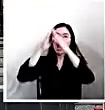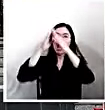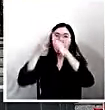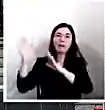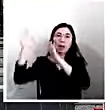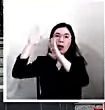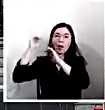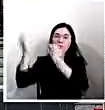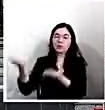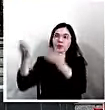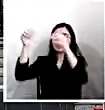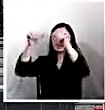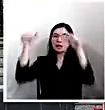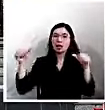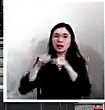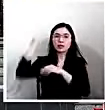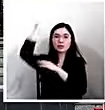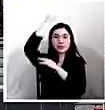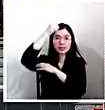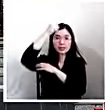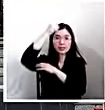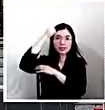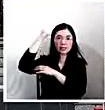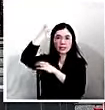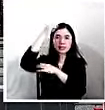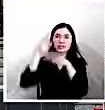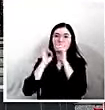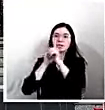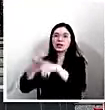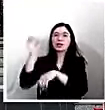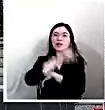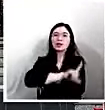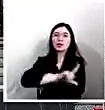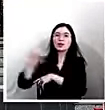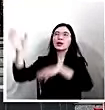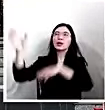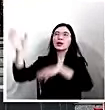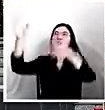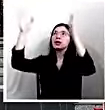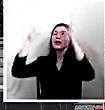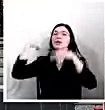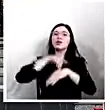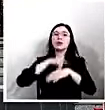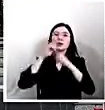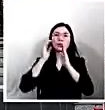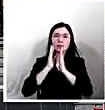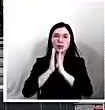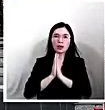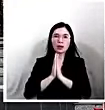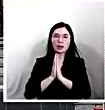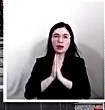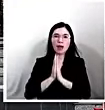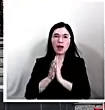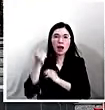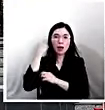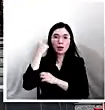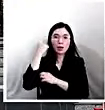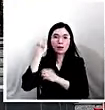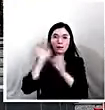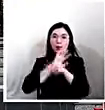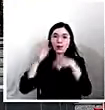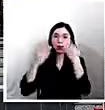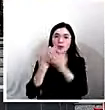altar of the saints. Let us pray to the Lord. Lord, hear our prayer. For all the intentions